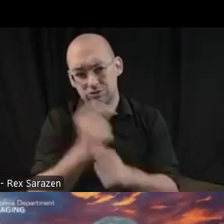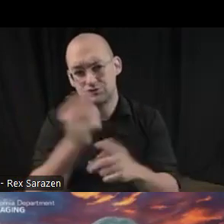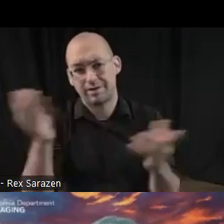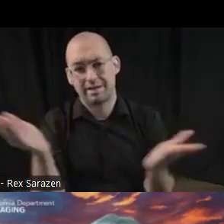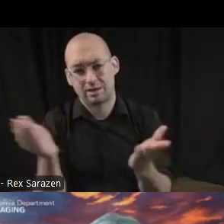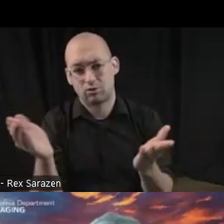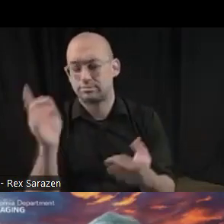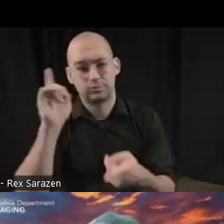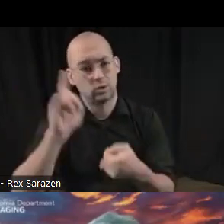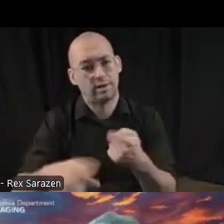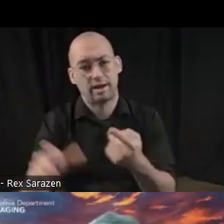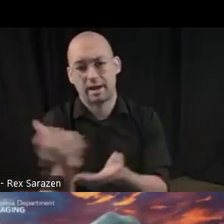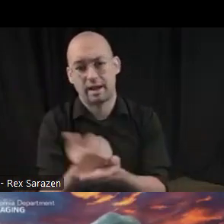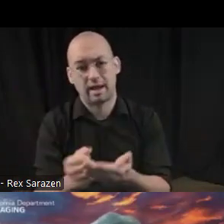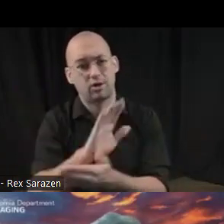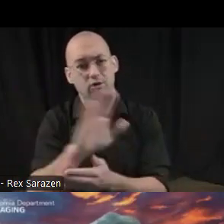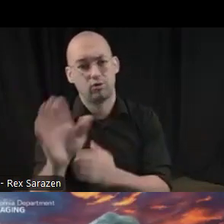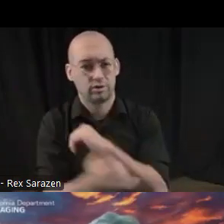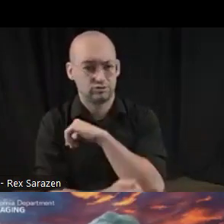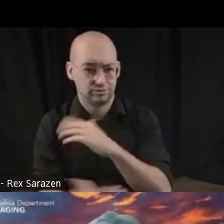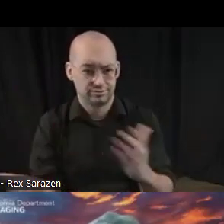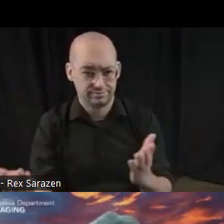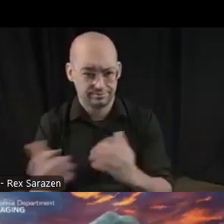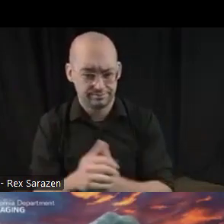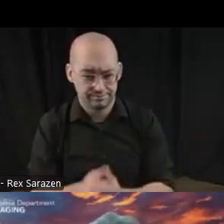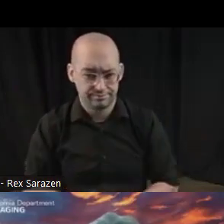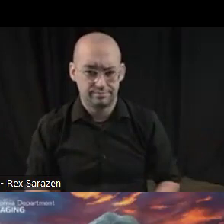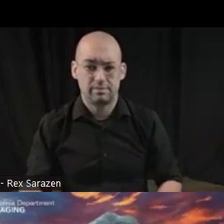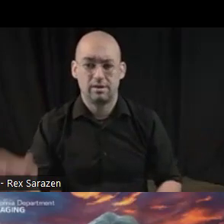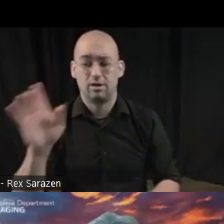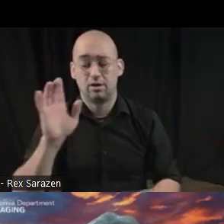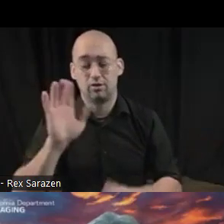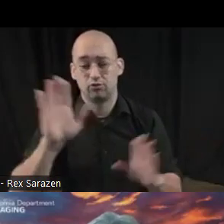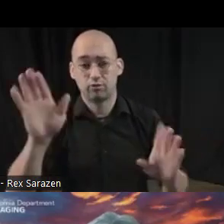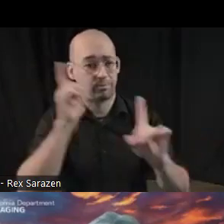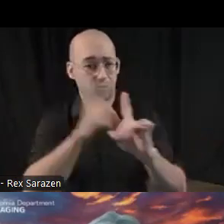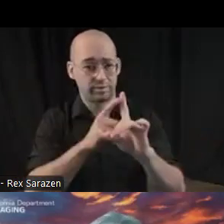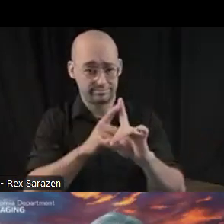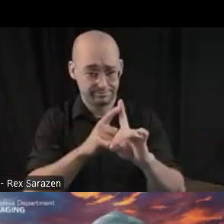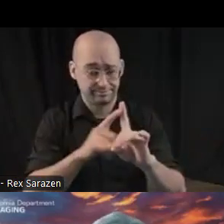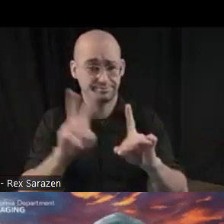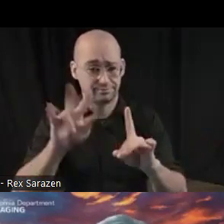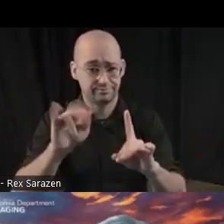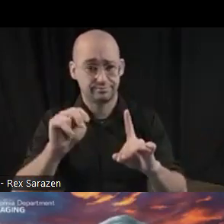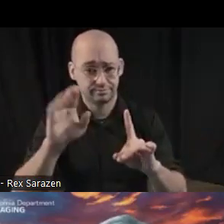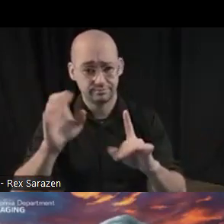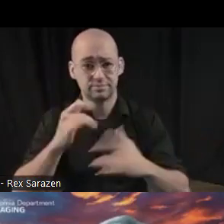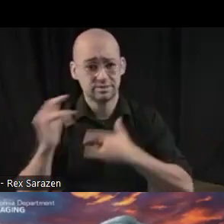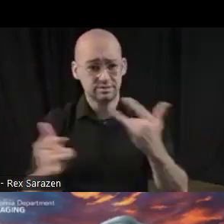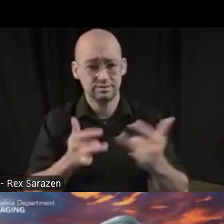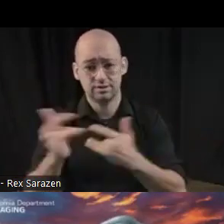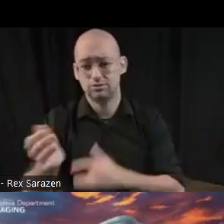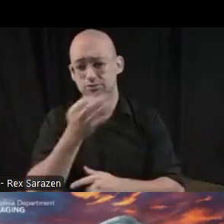country. Wonderful question and point, Vince, and I'm so excited for, in just a bit, Gia's going to be